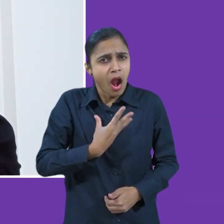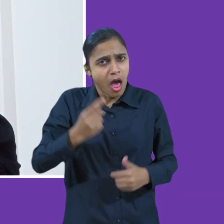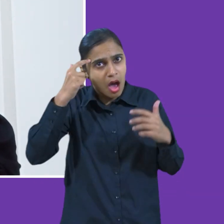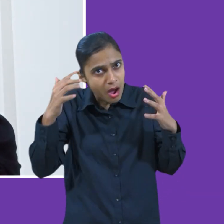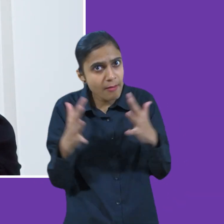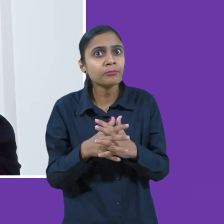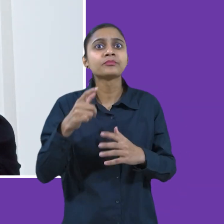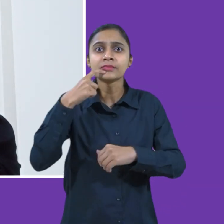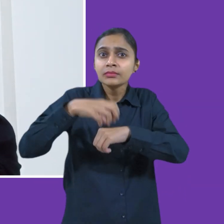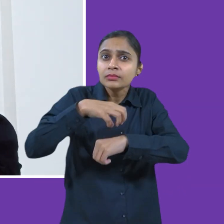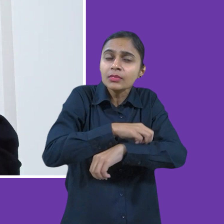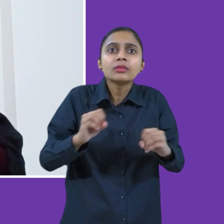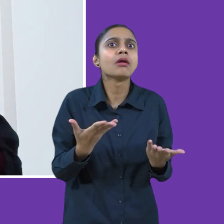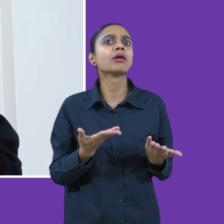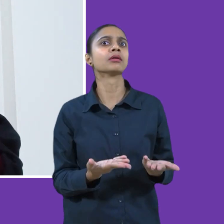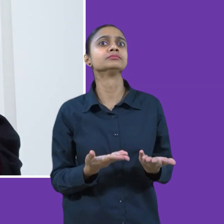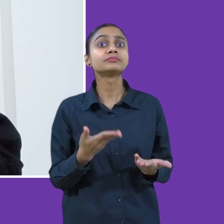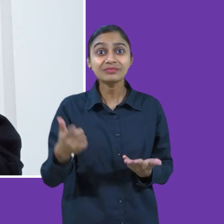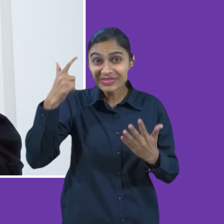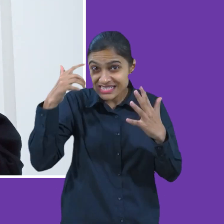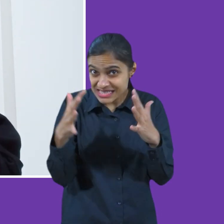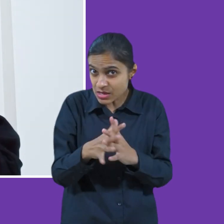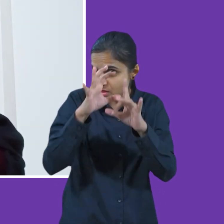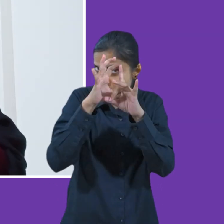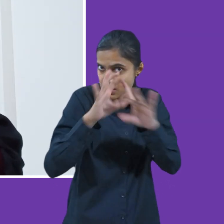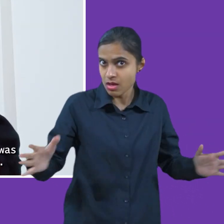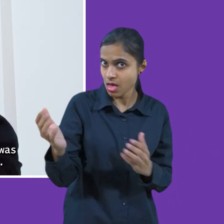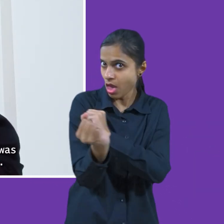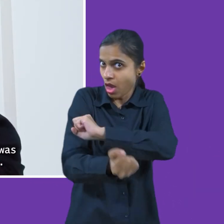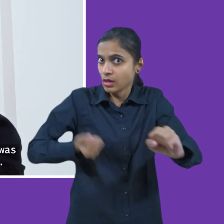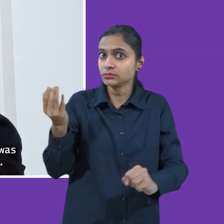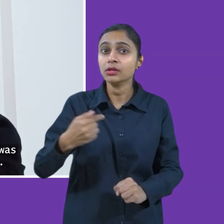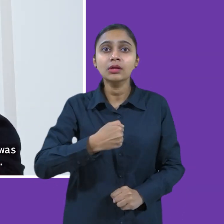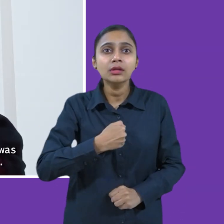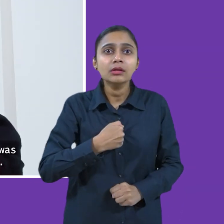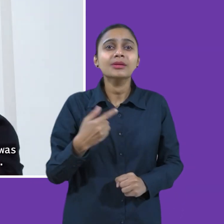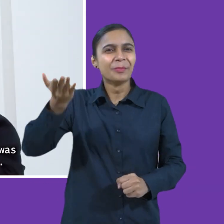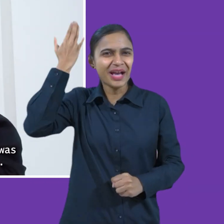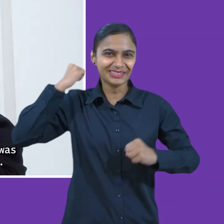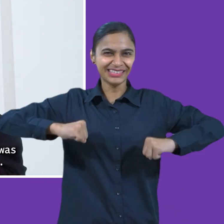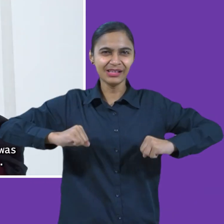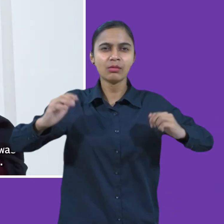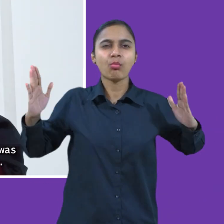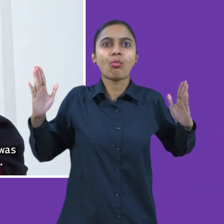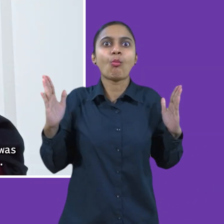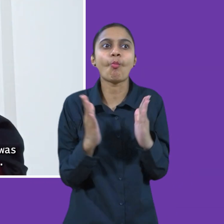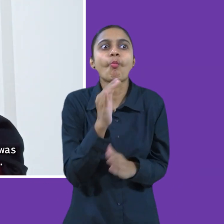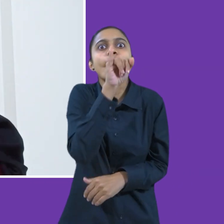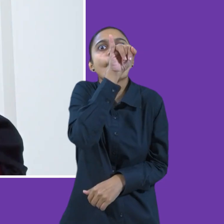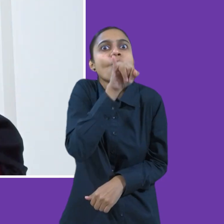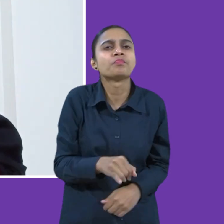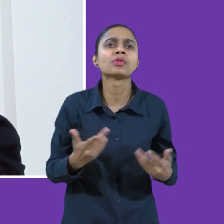So it was a very life-changing event, right? Like even though I was having food on time, I was taking care of myself, sleeping on